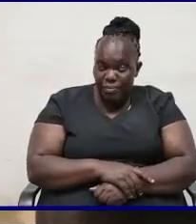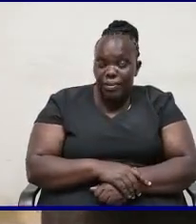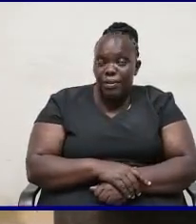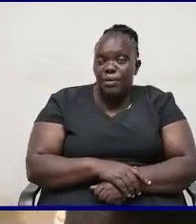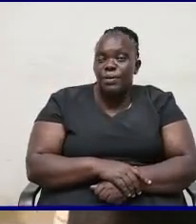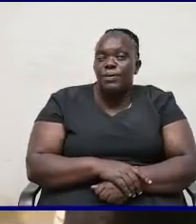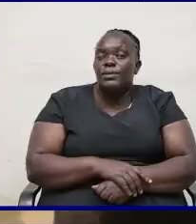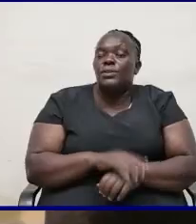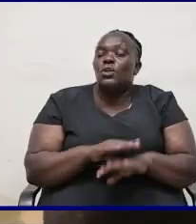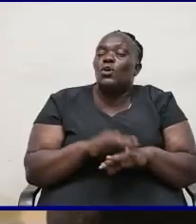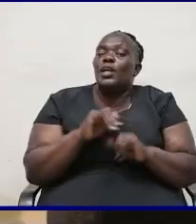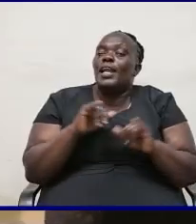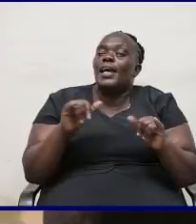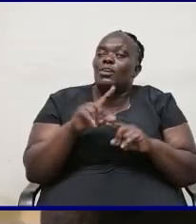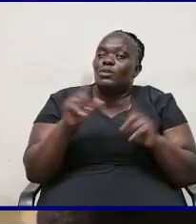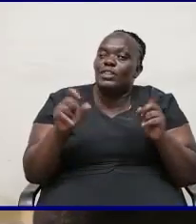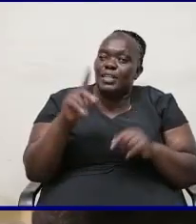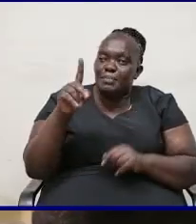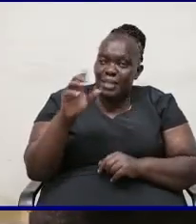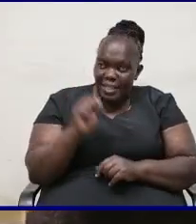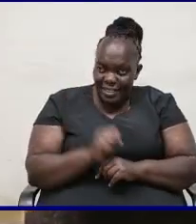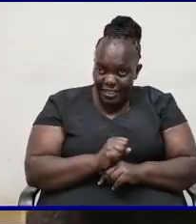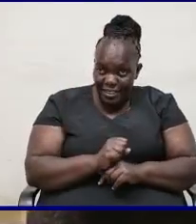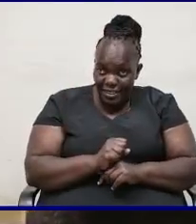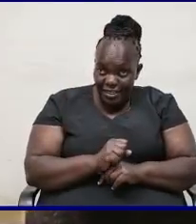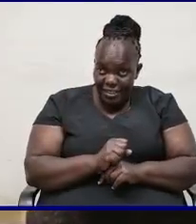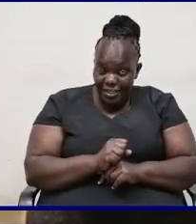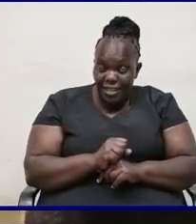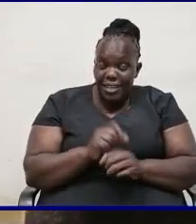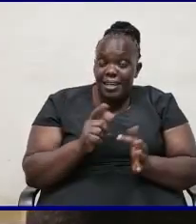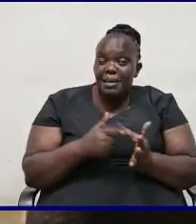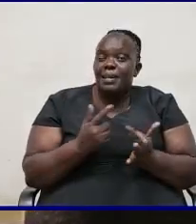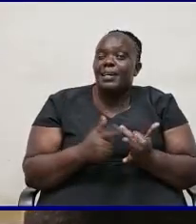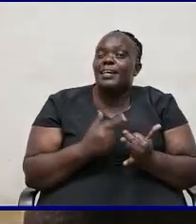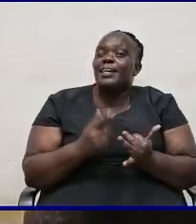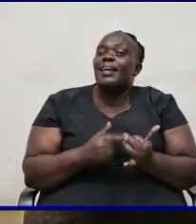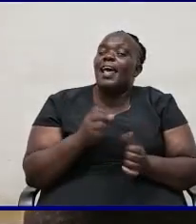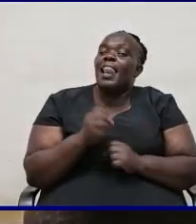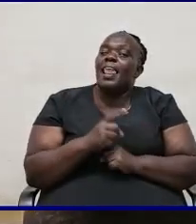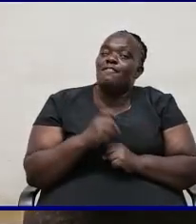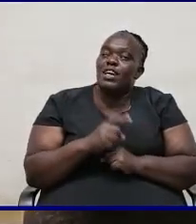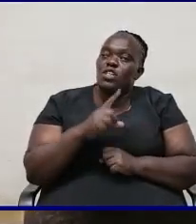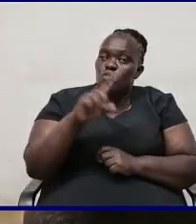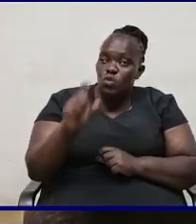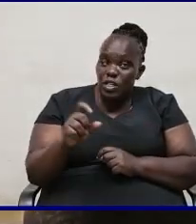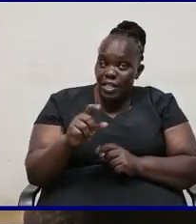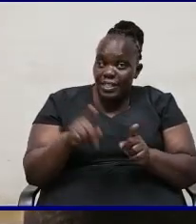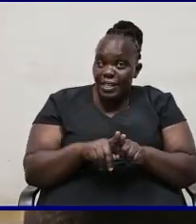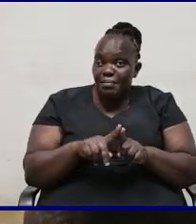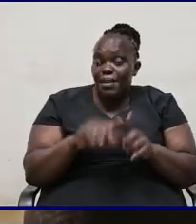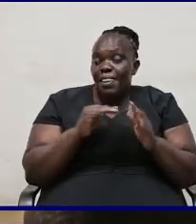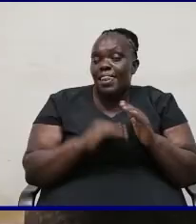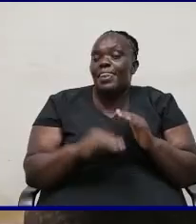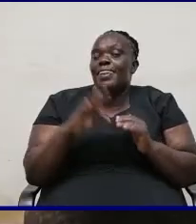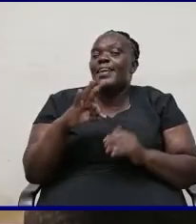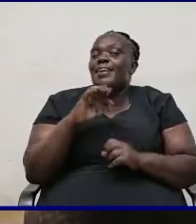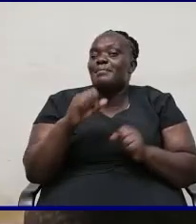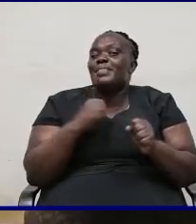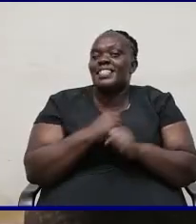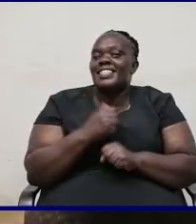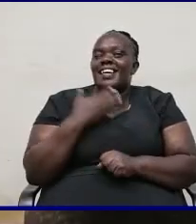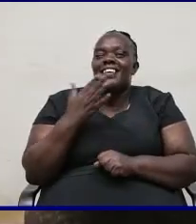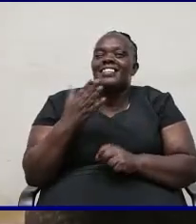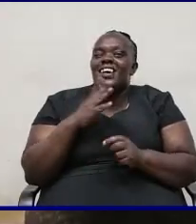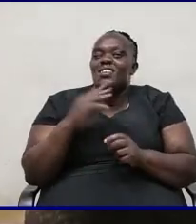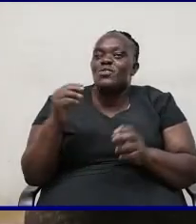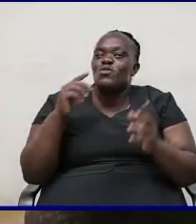Thank you very much for those oral questions. No, Piers, you have like, how many of those? I think nobody questions, but you have only less than 3 minutes to actually answer